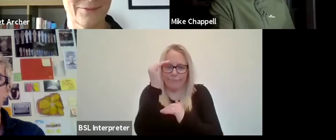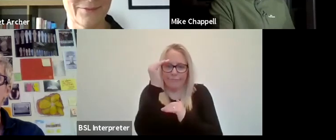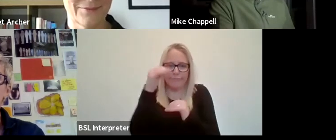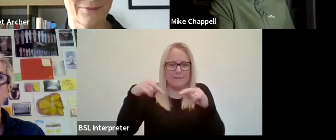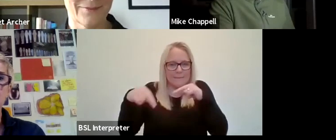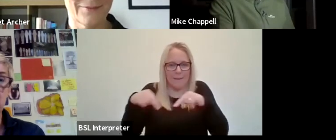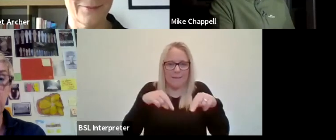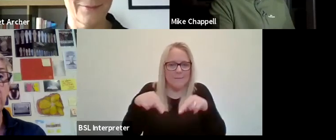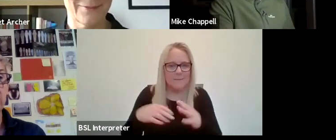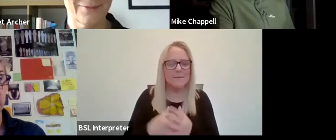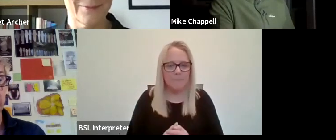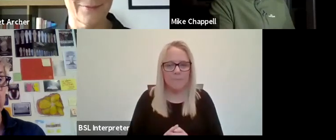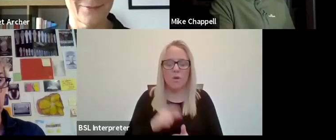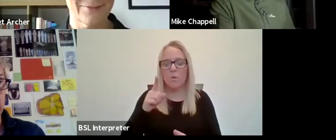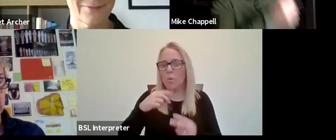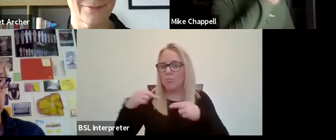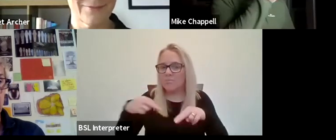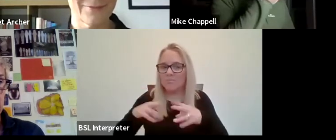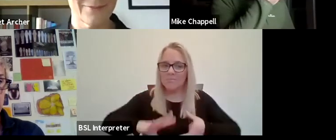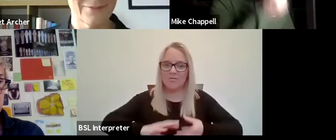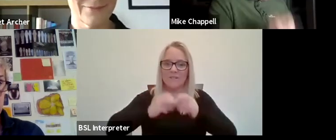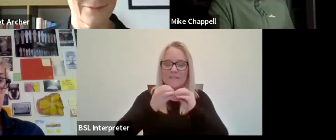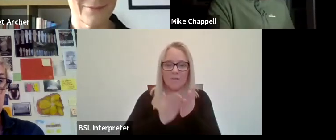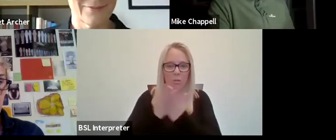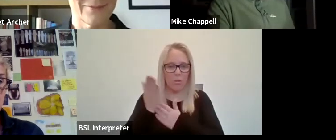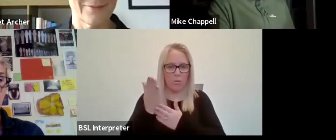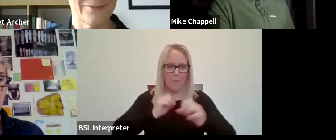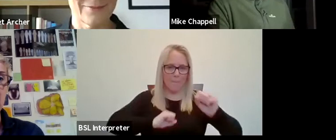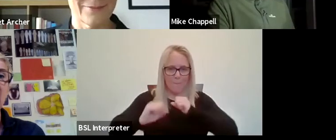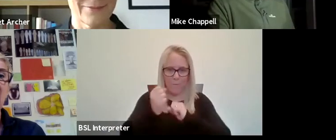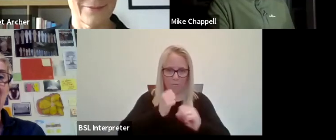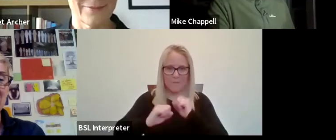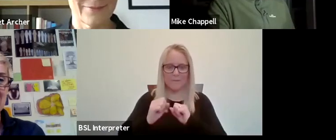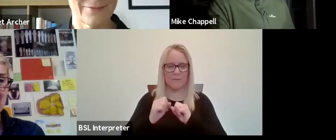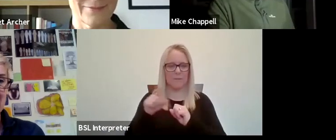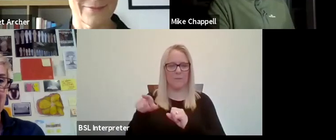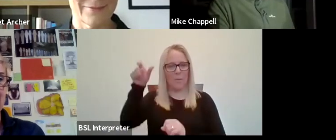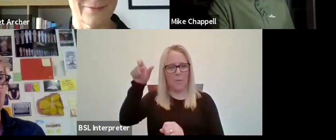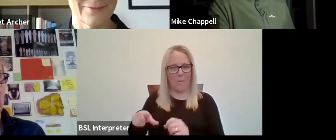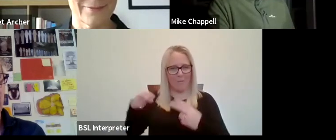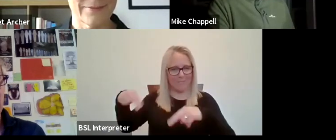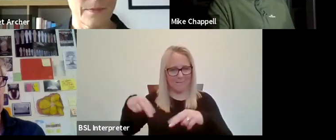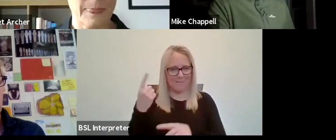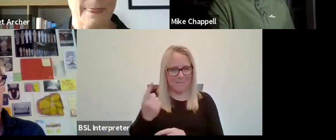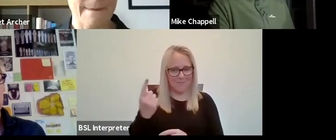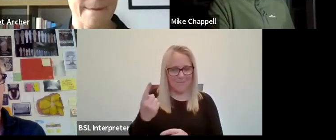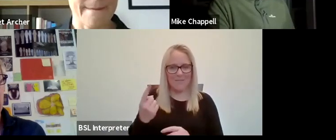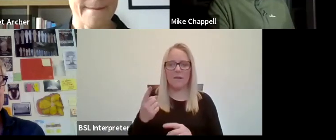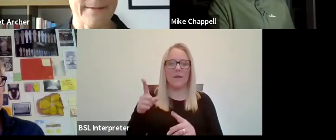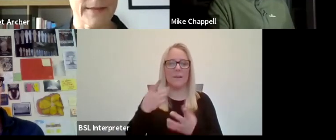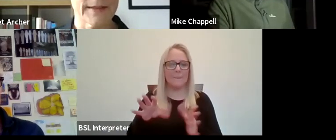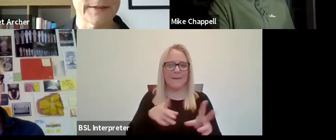was developed as a combination of movement that was developed specifically with Freya, edited together, and then